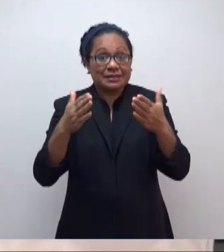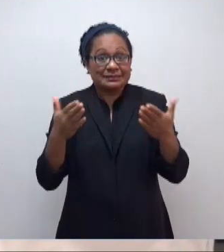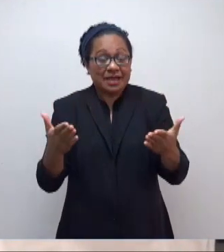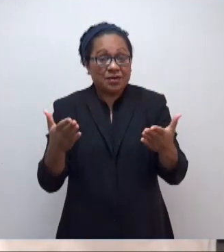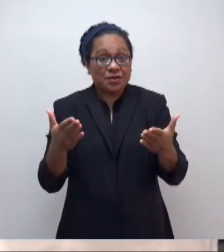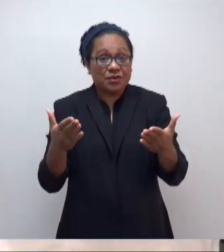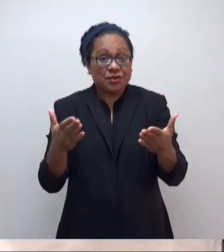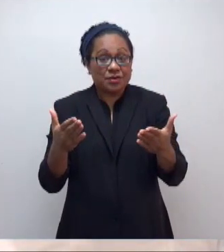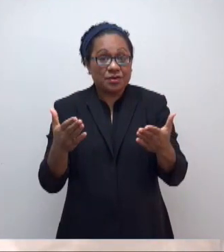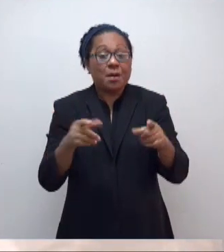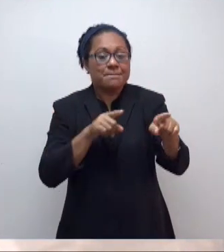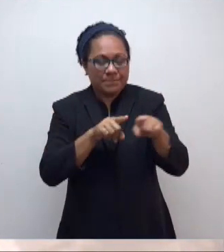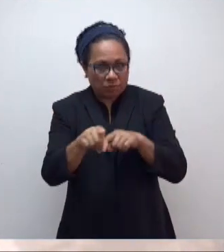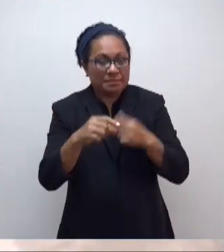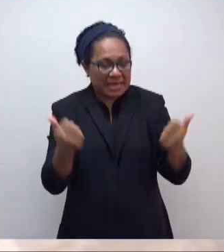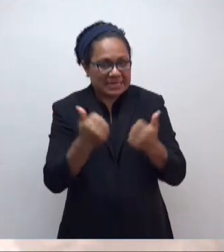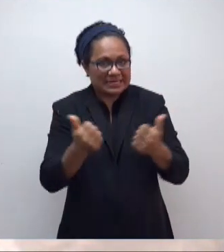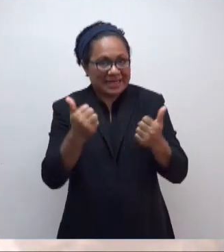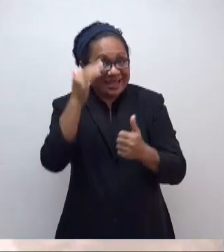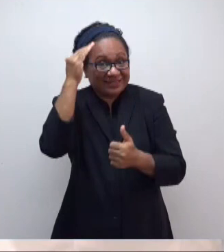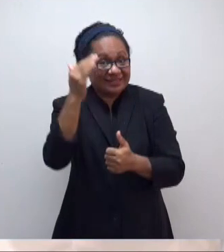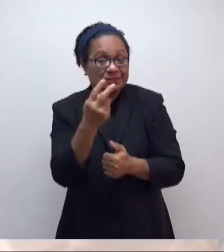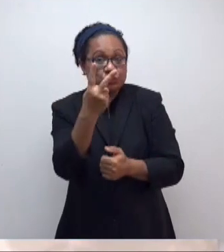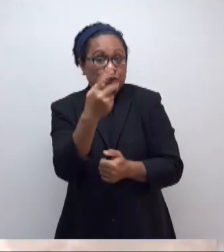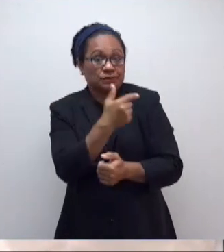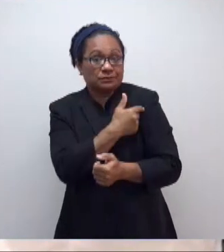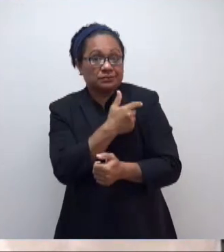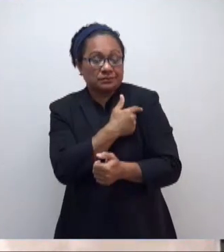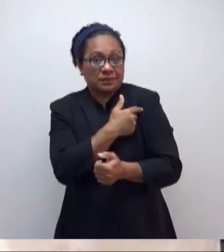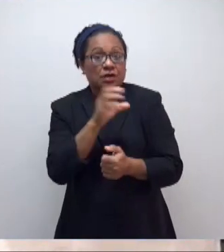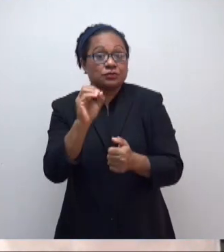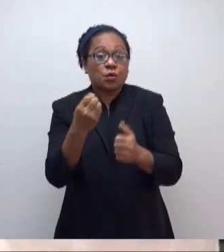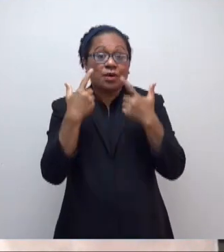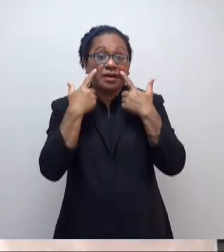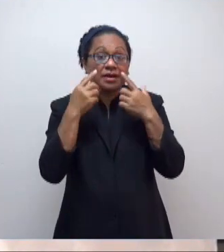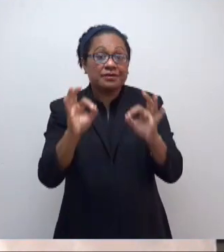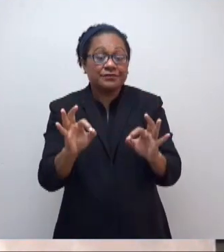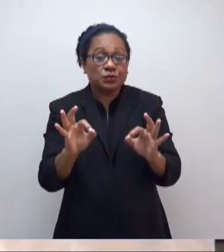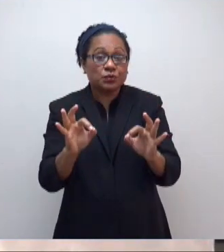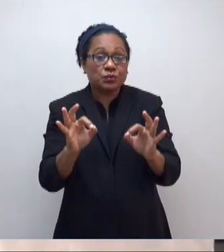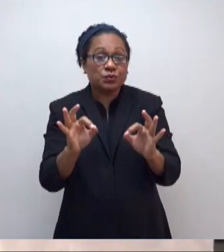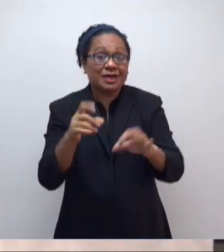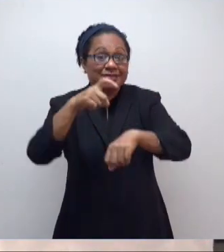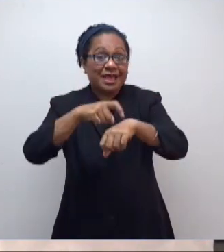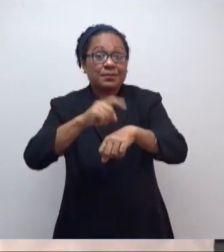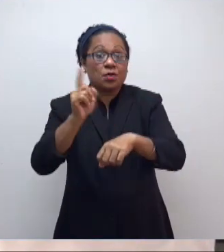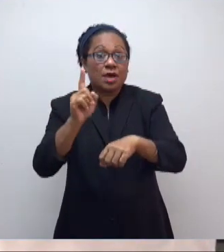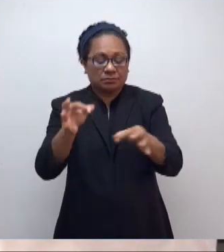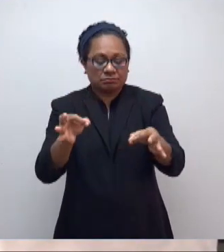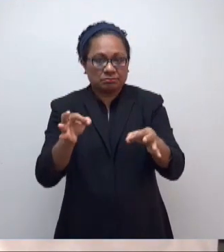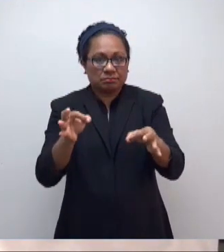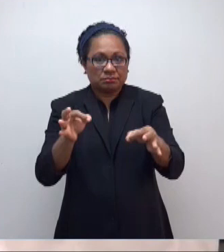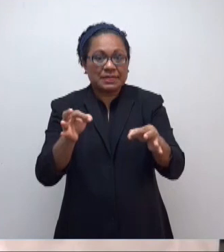all eligible adults have both doses, we have moved the curfew hours to 8 p.m. to 4